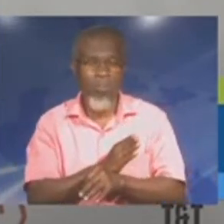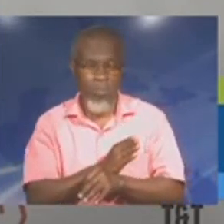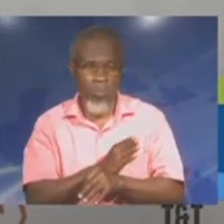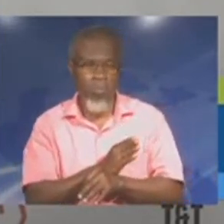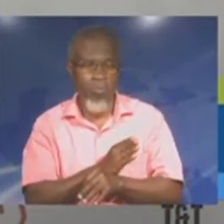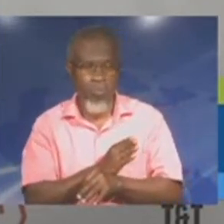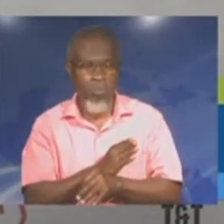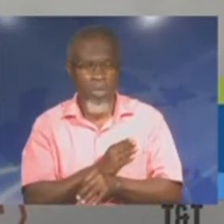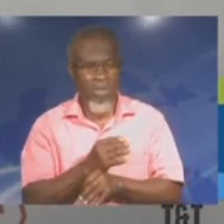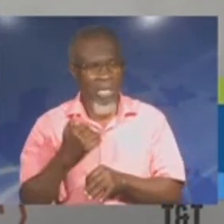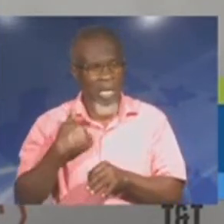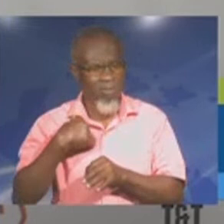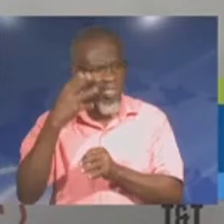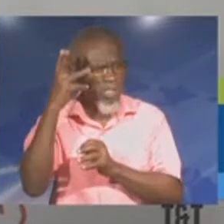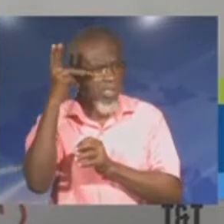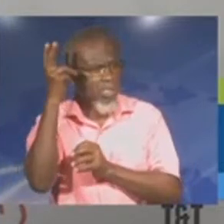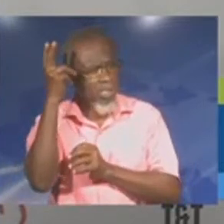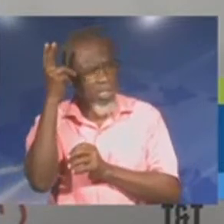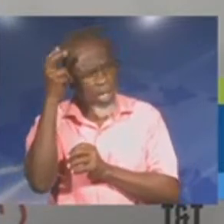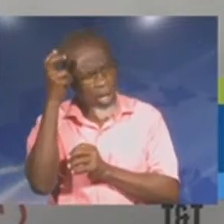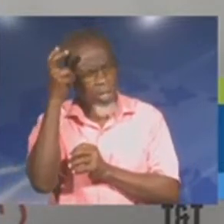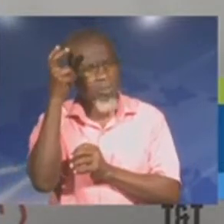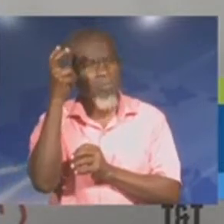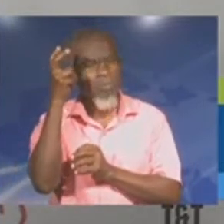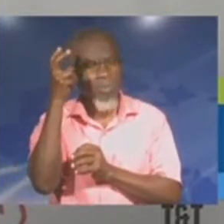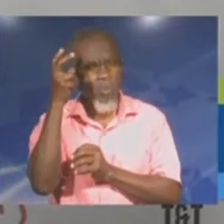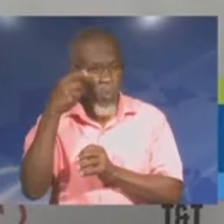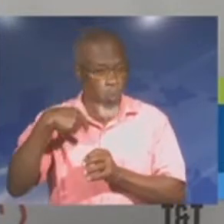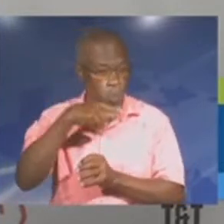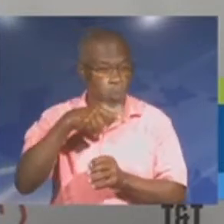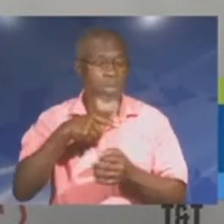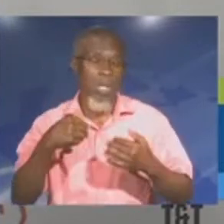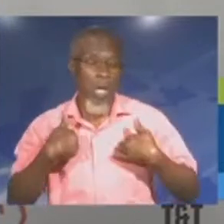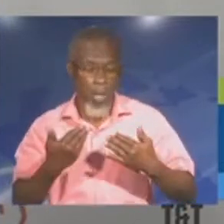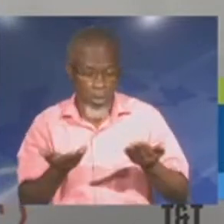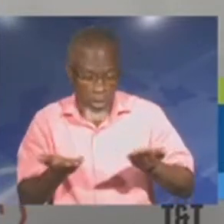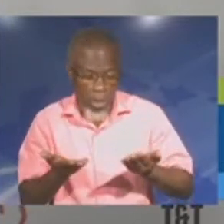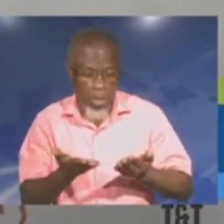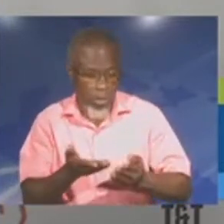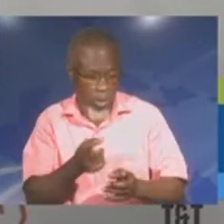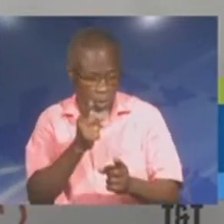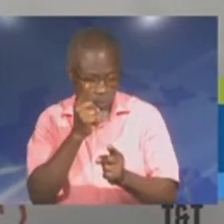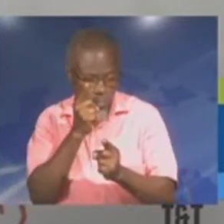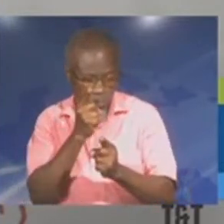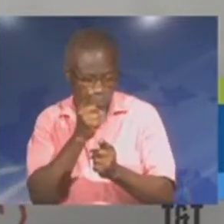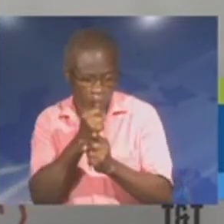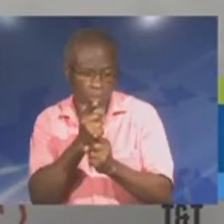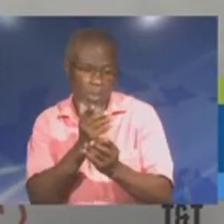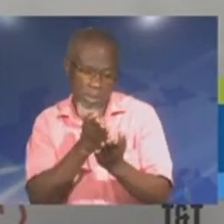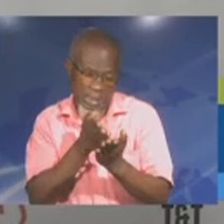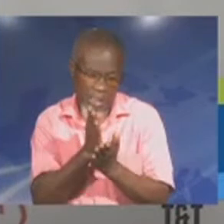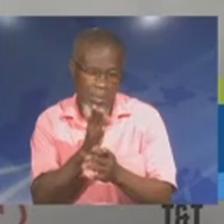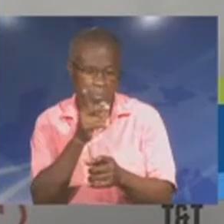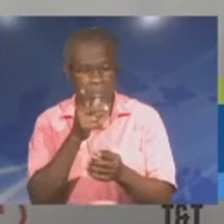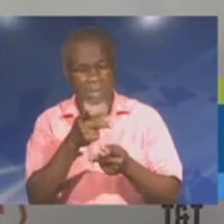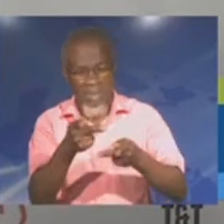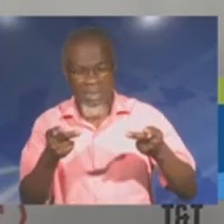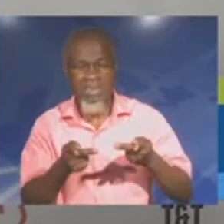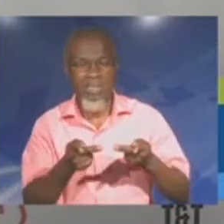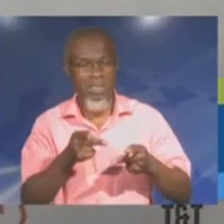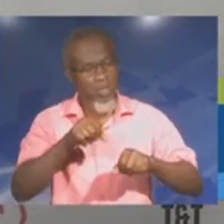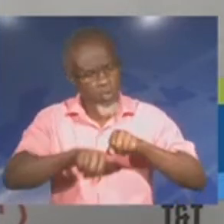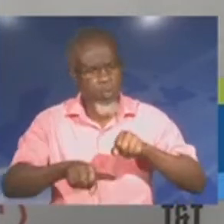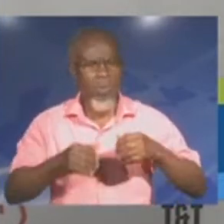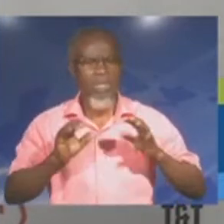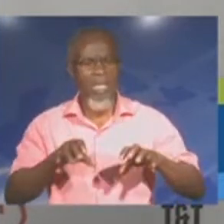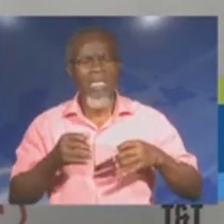and spectrum of care, we are ideally situated to lead and inform health services decision-making and